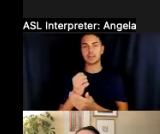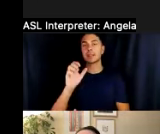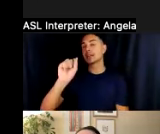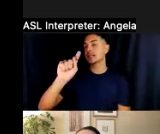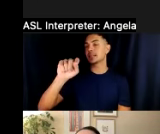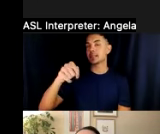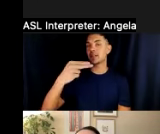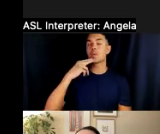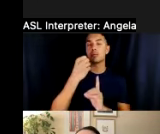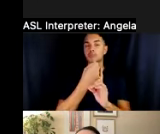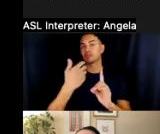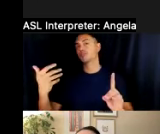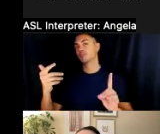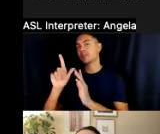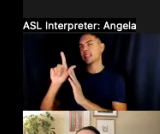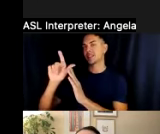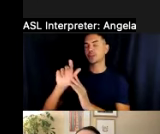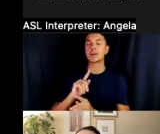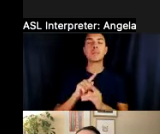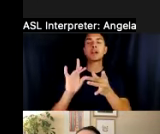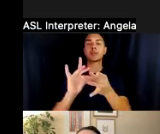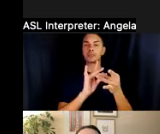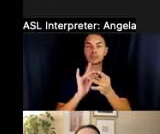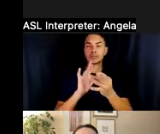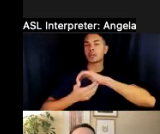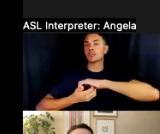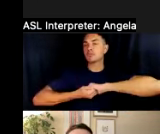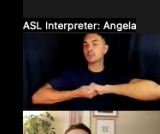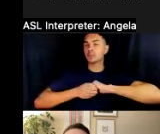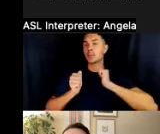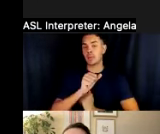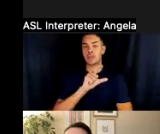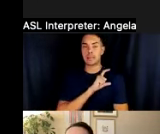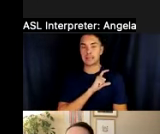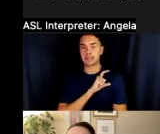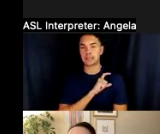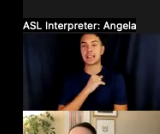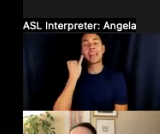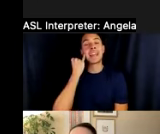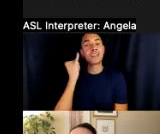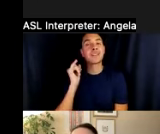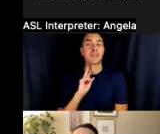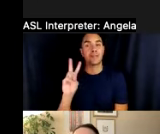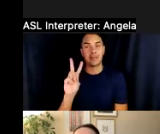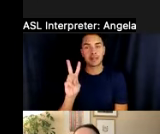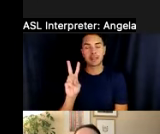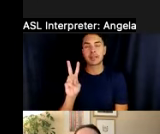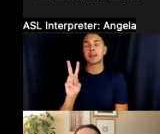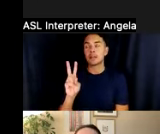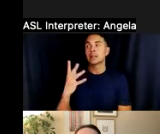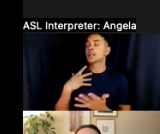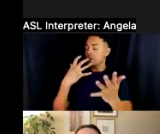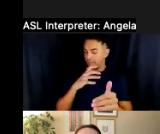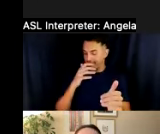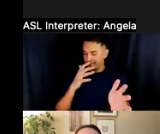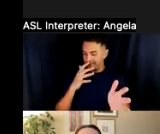later, in coordination or collaboration with law enforcement, if the victim decides that that is what they